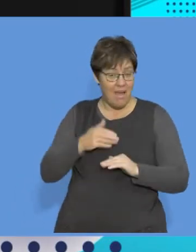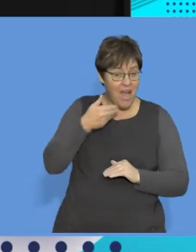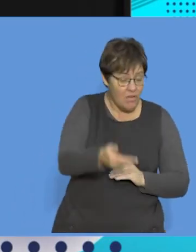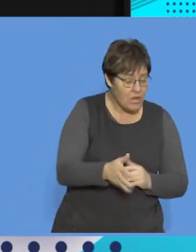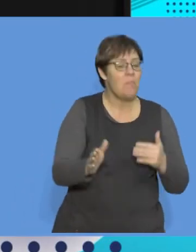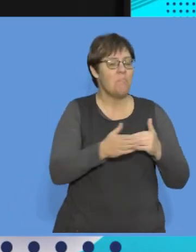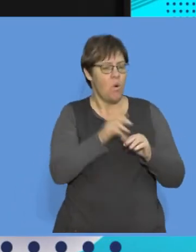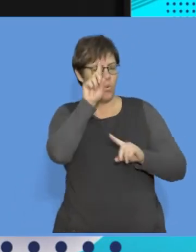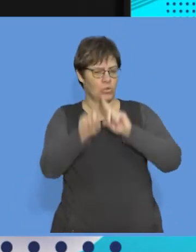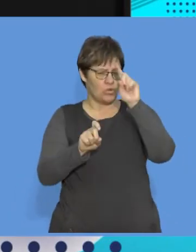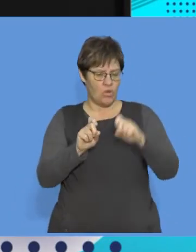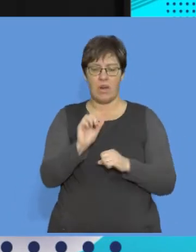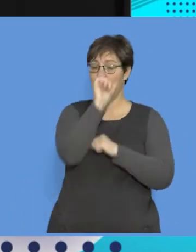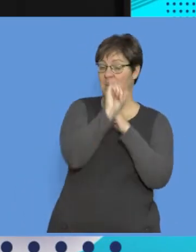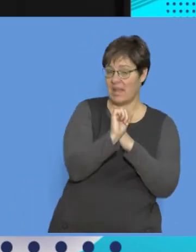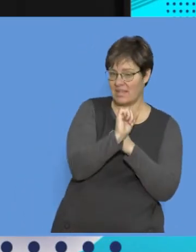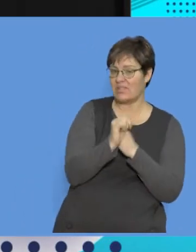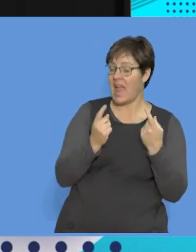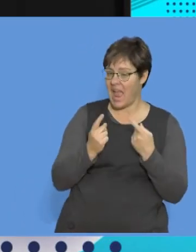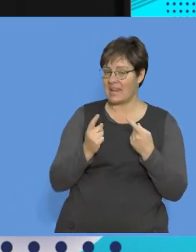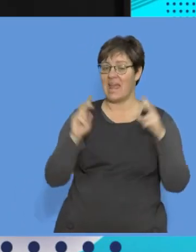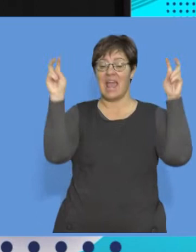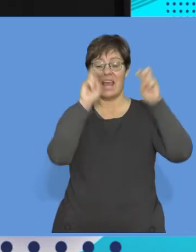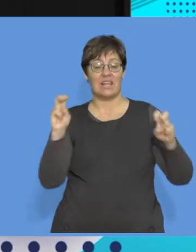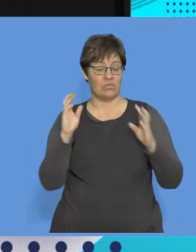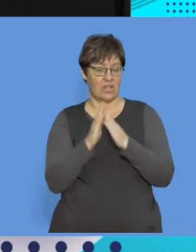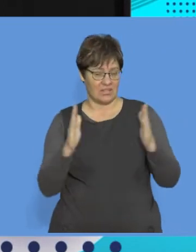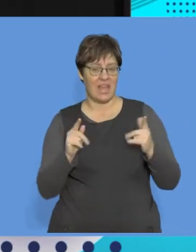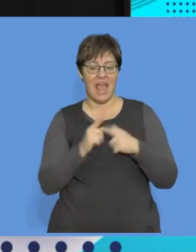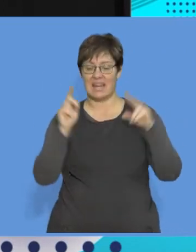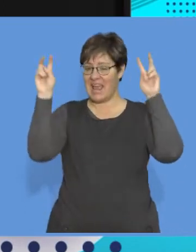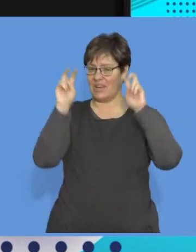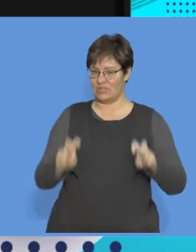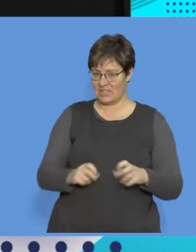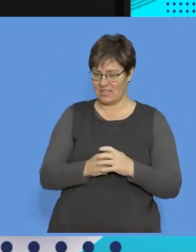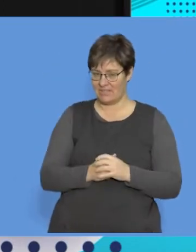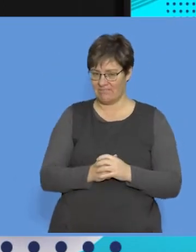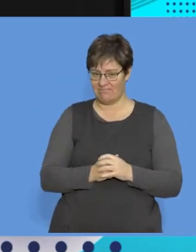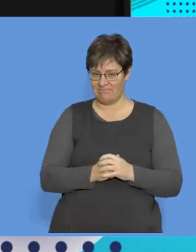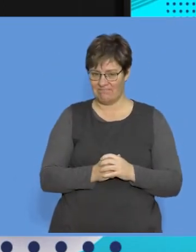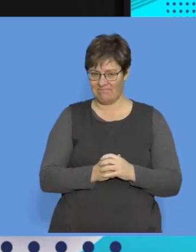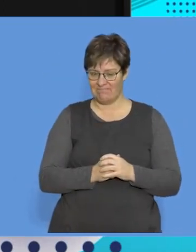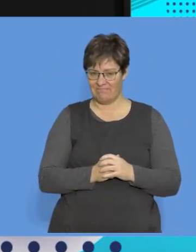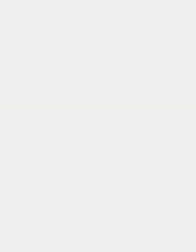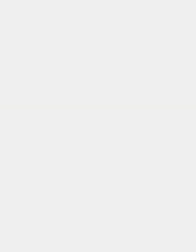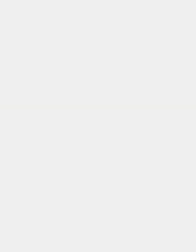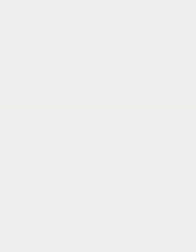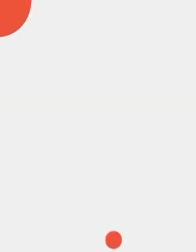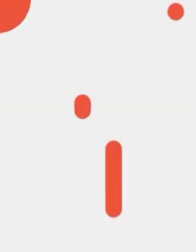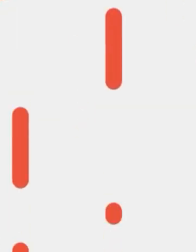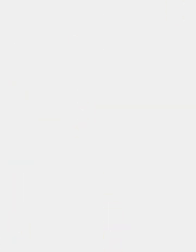questions on mechanics and electrostatics and electricity right after the break.